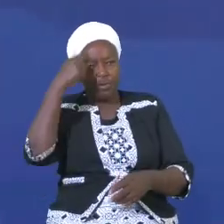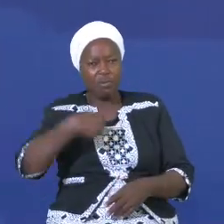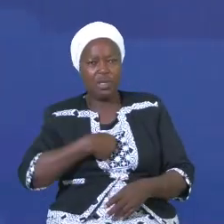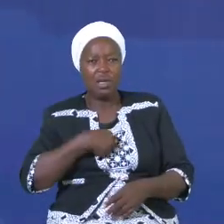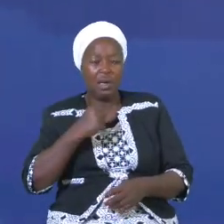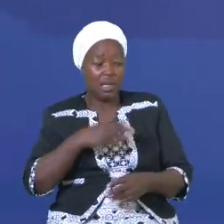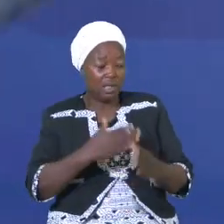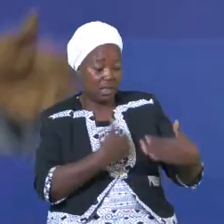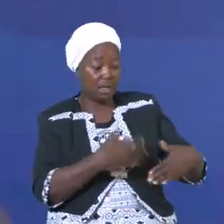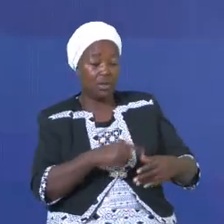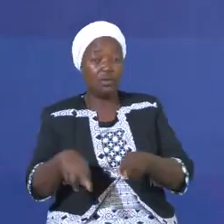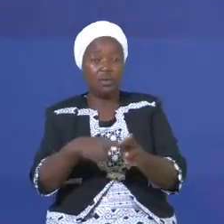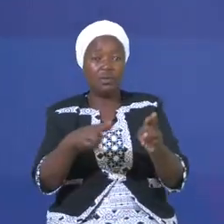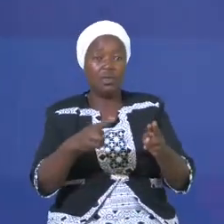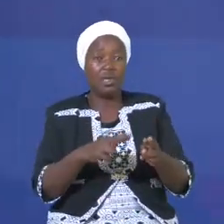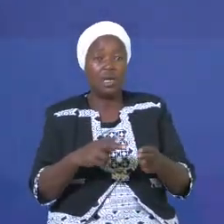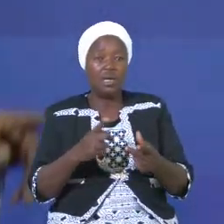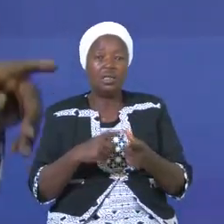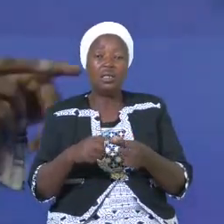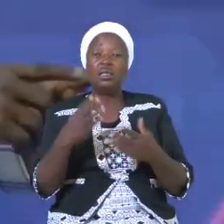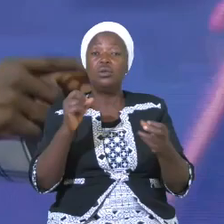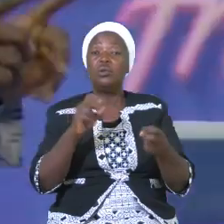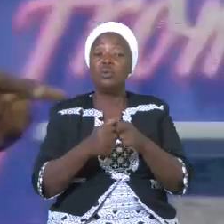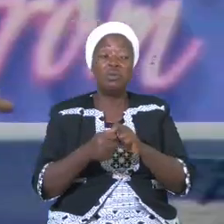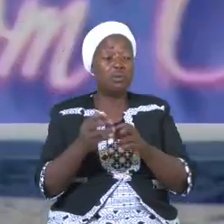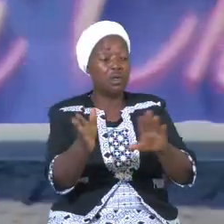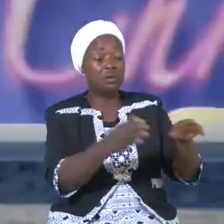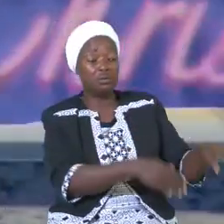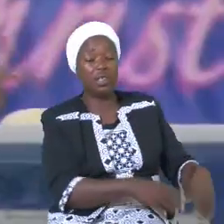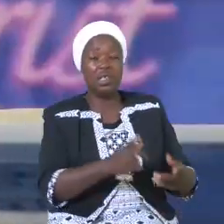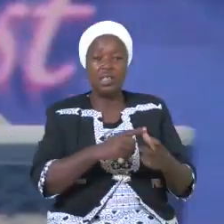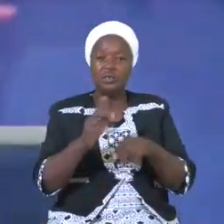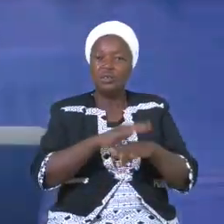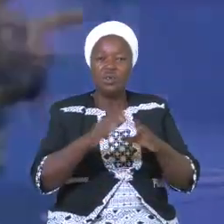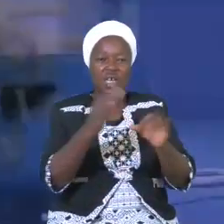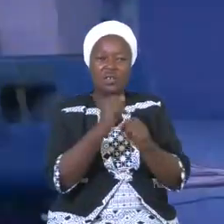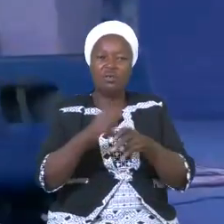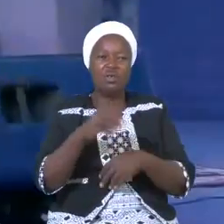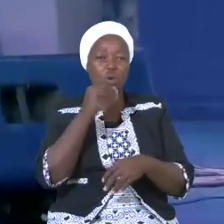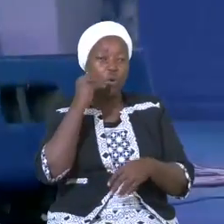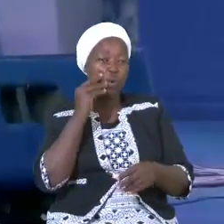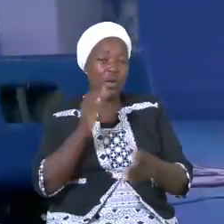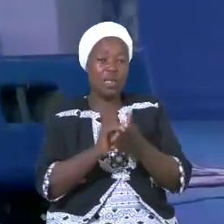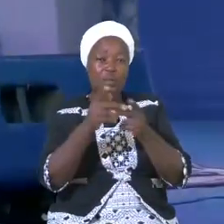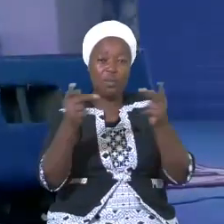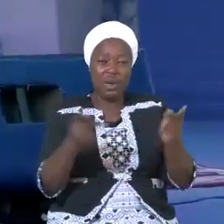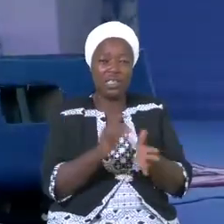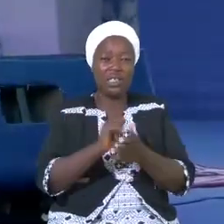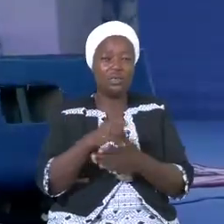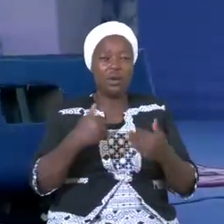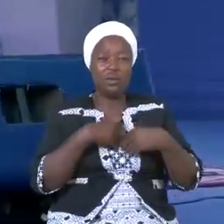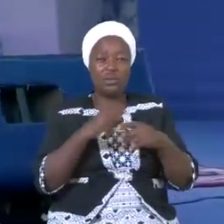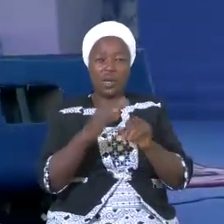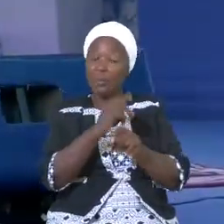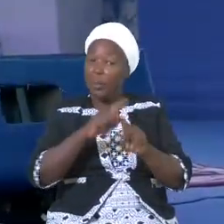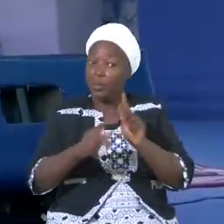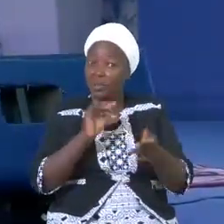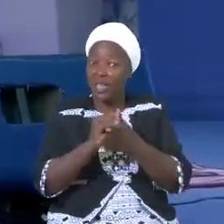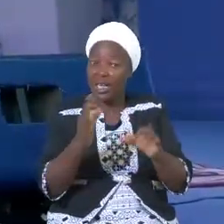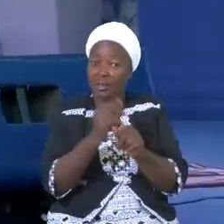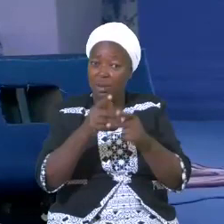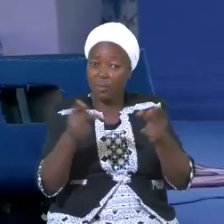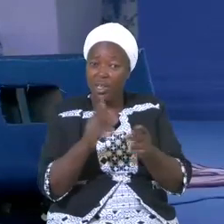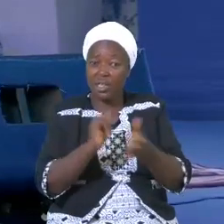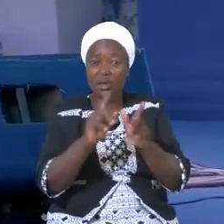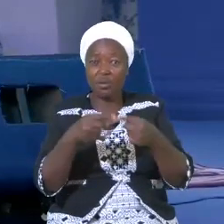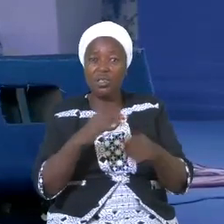then the vehicle motion you don't get your destination the people that get to their destination they are the people